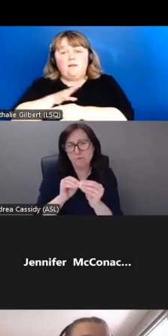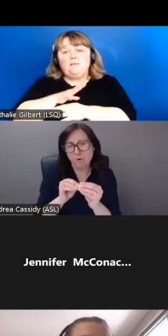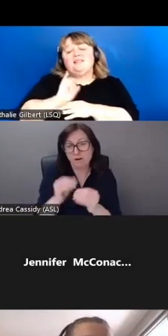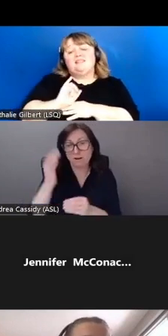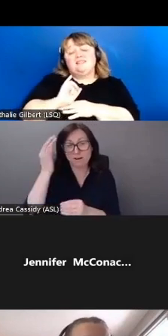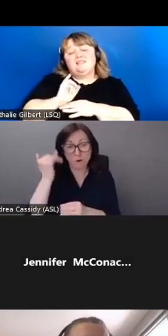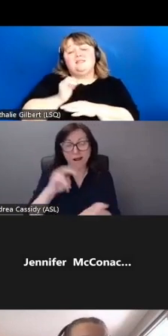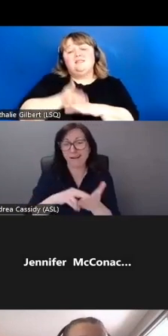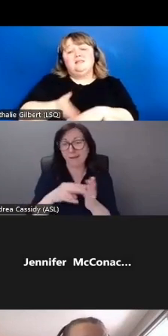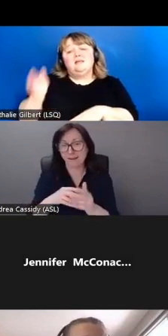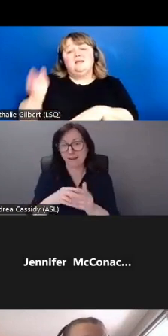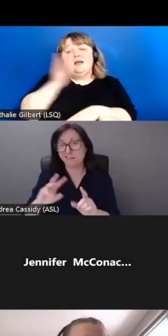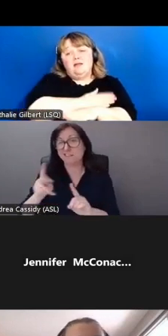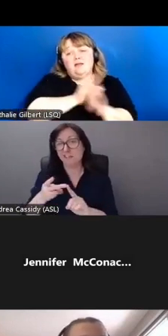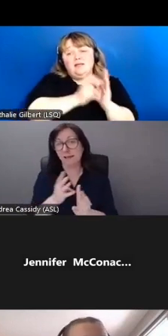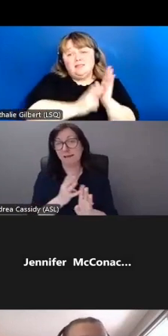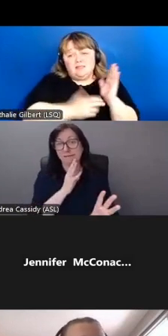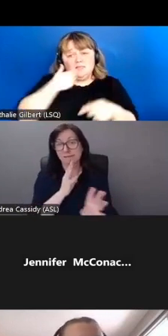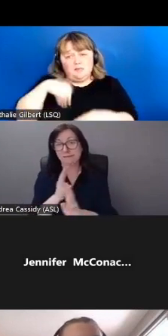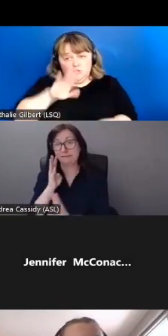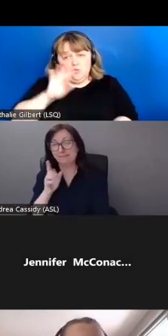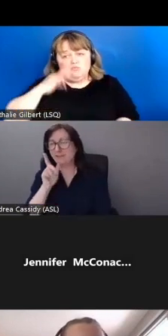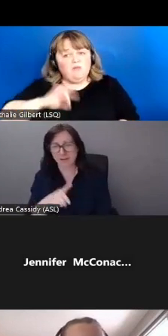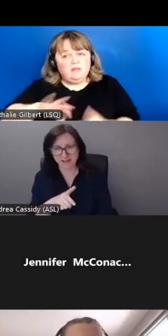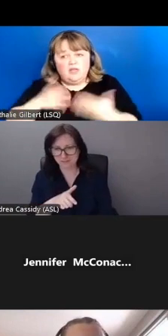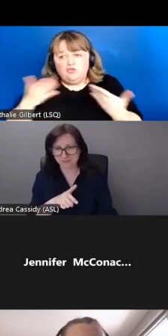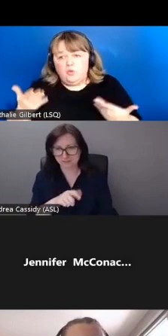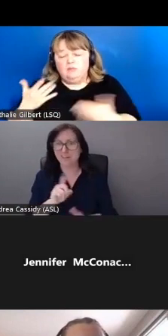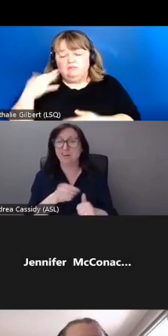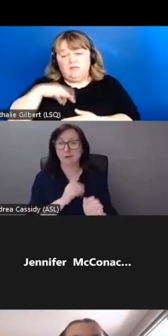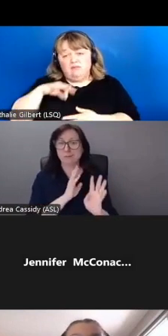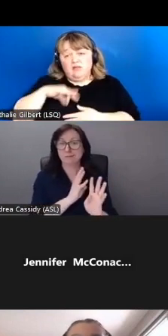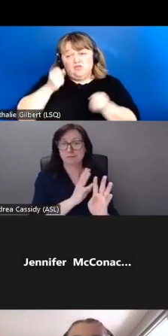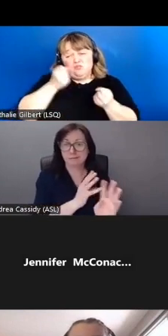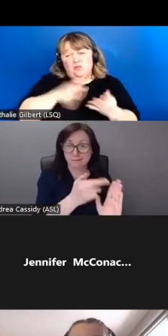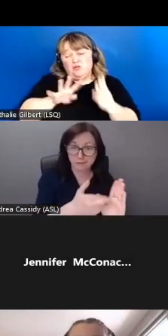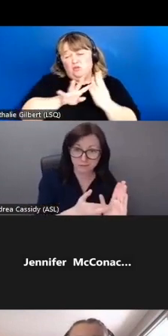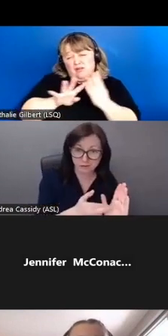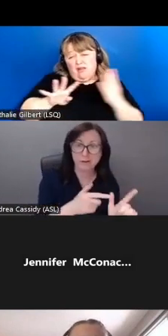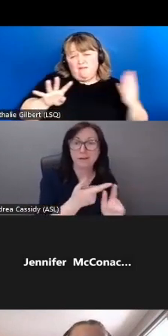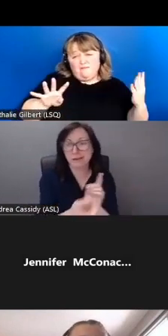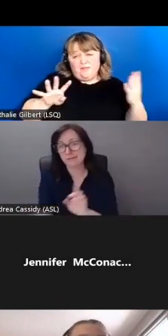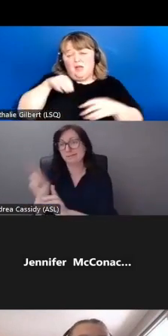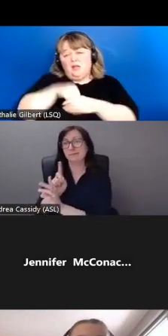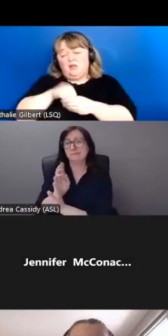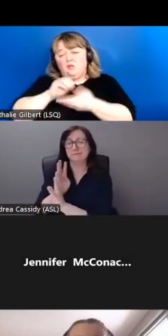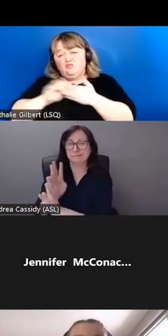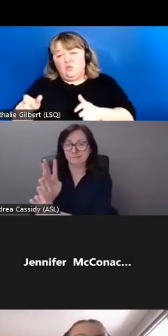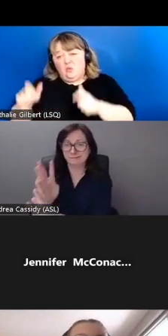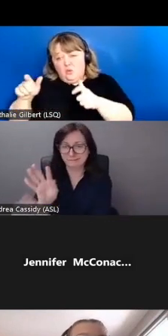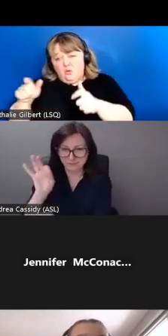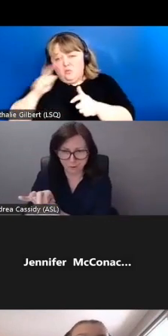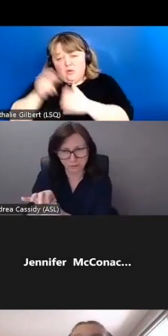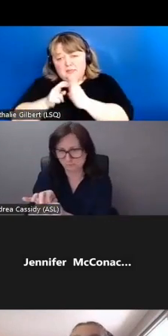have to wait in that extra line on election day at the polling station. And the second is that you will receive